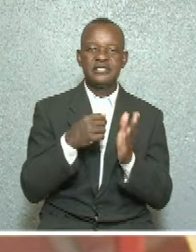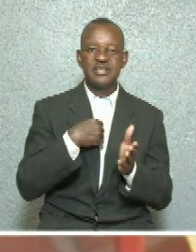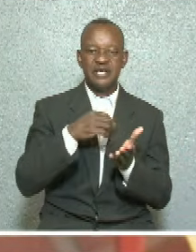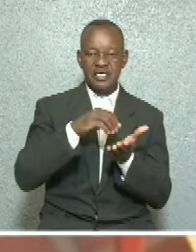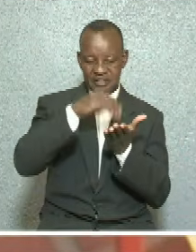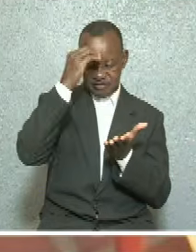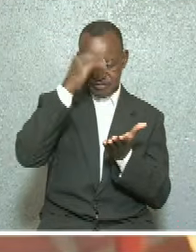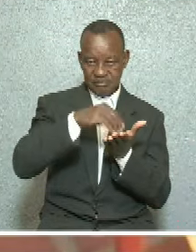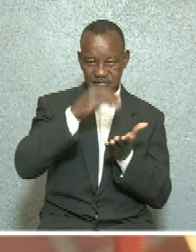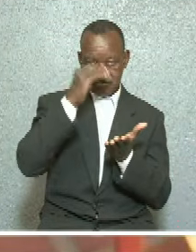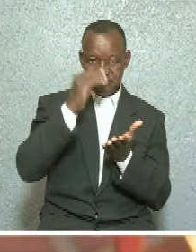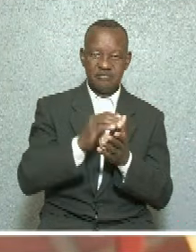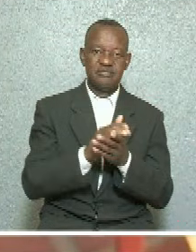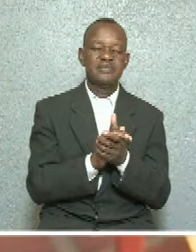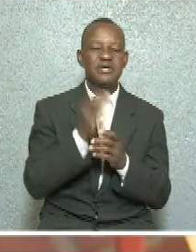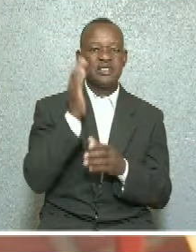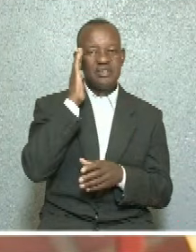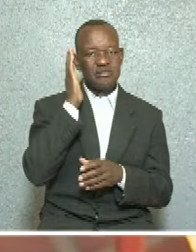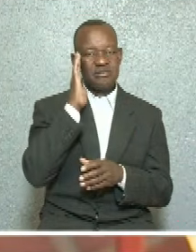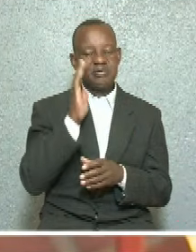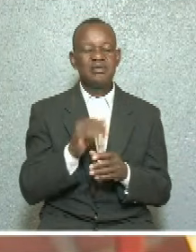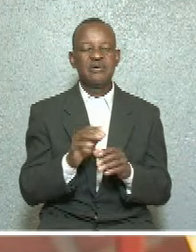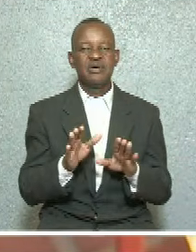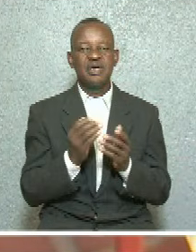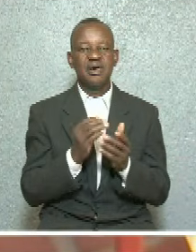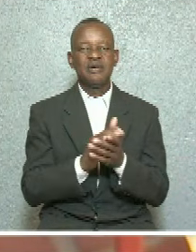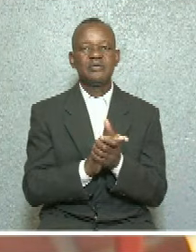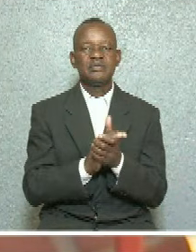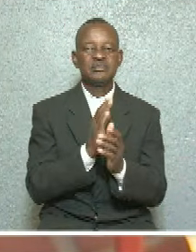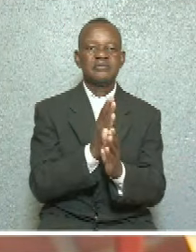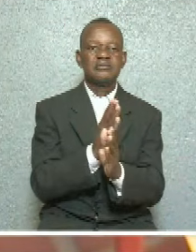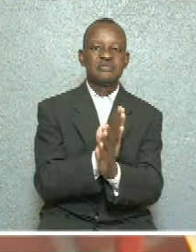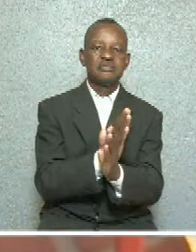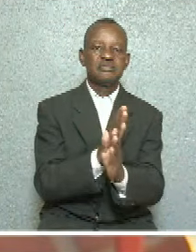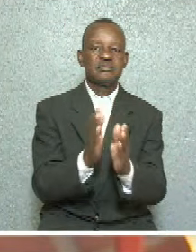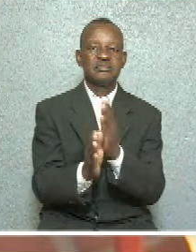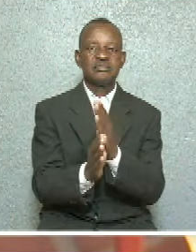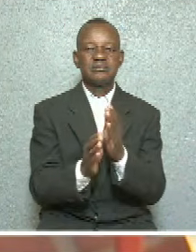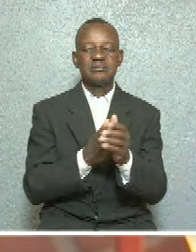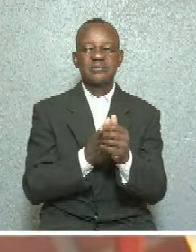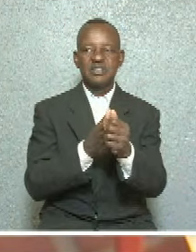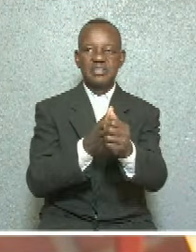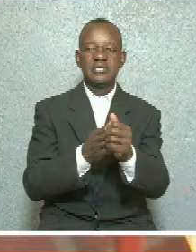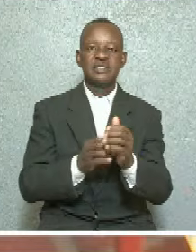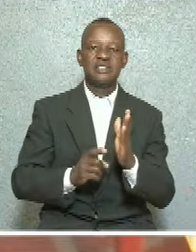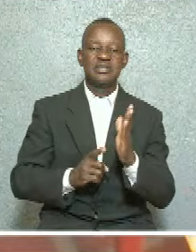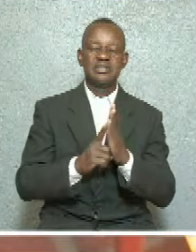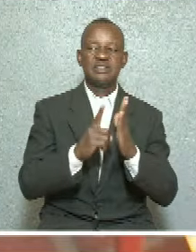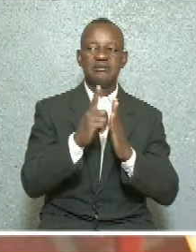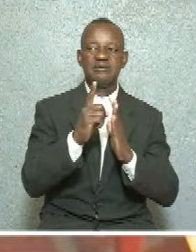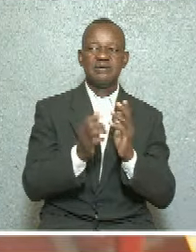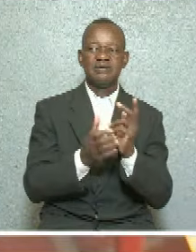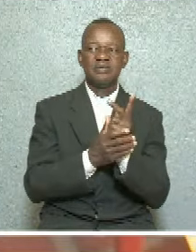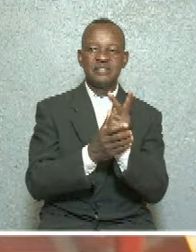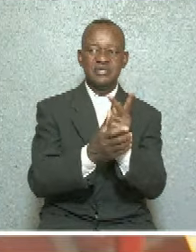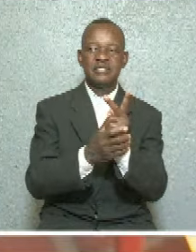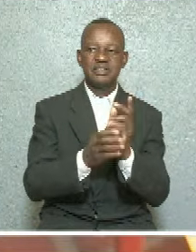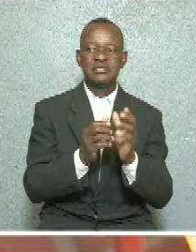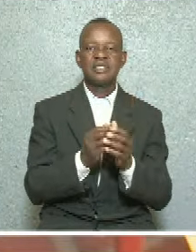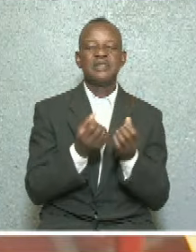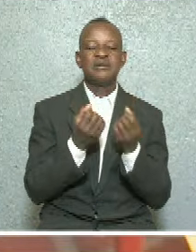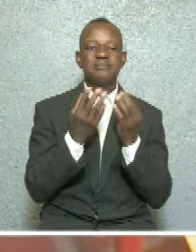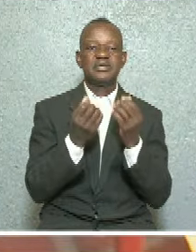in our lives. And yeah, which means in that way we got to develop leaders. Most of us that went through those life skills